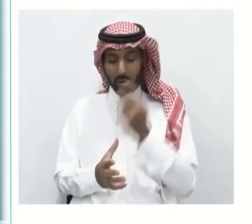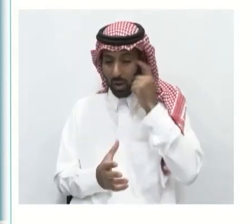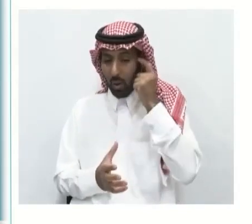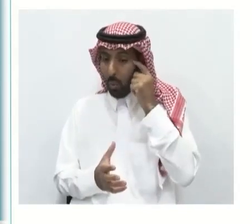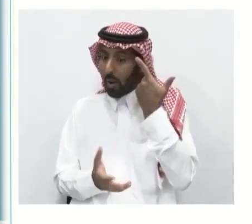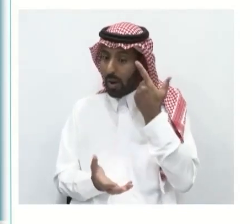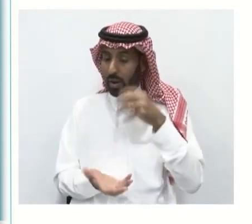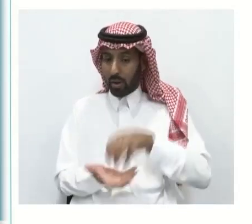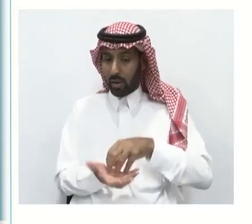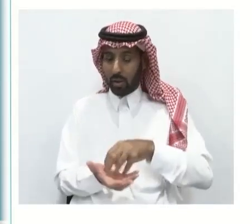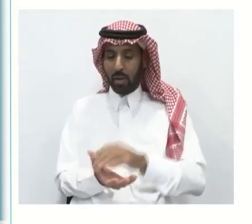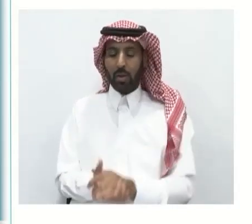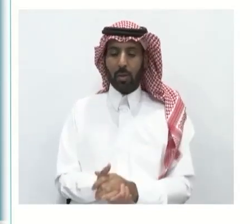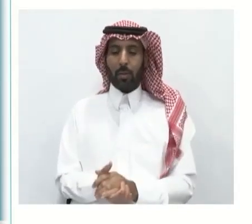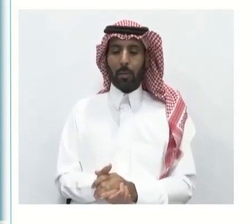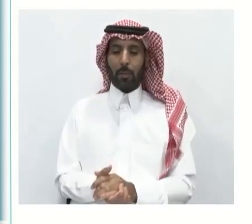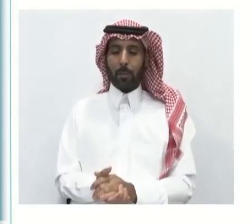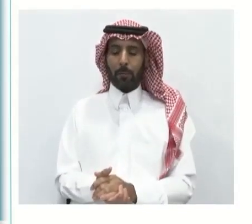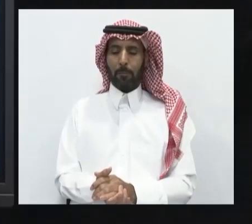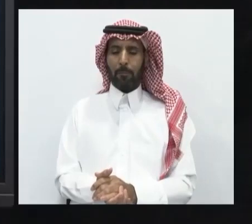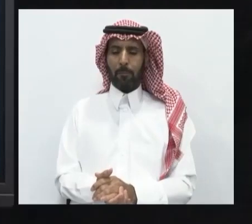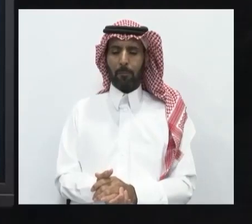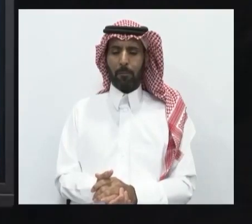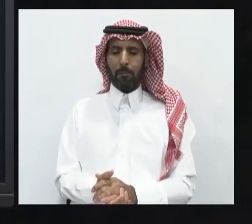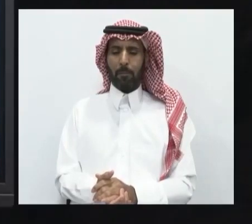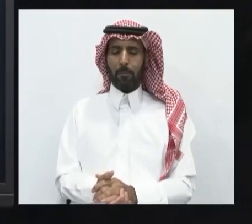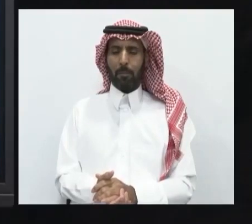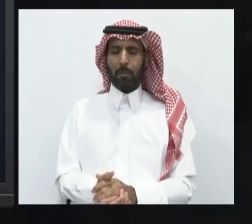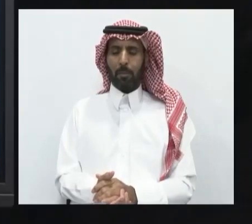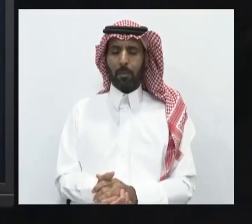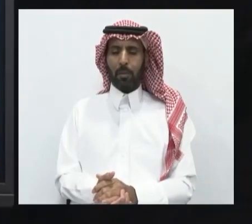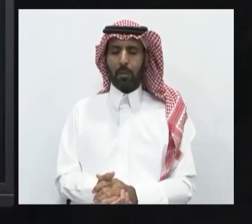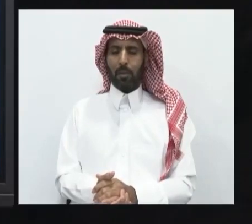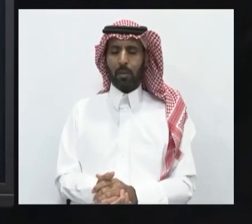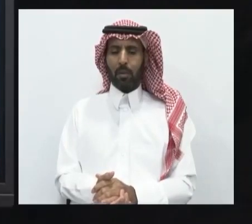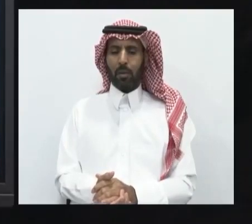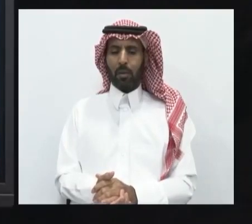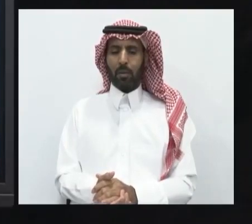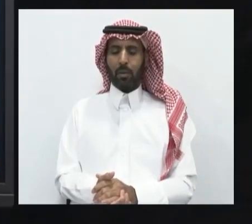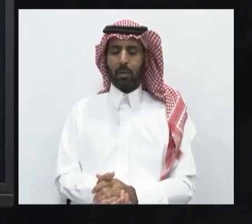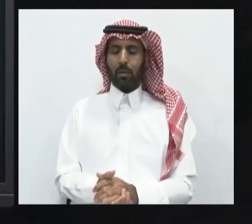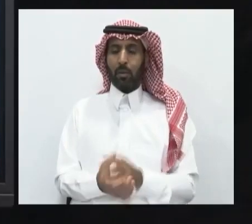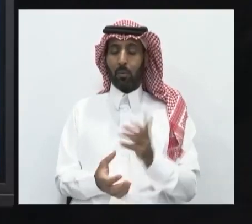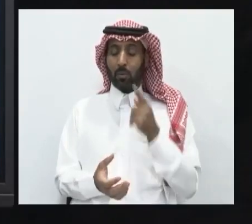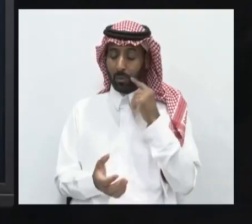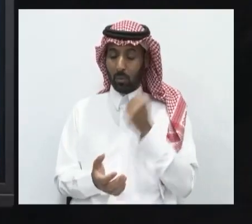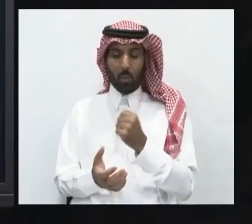Why? So why was Mr. Jenner accused with murder? What, based